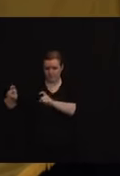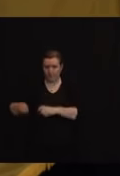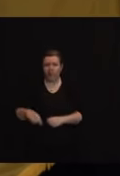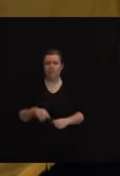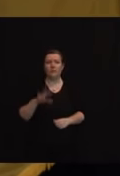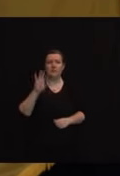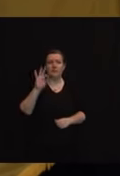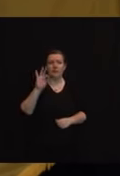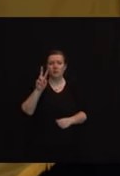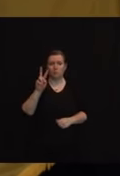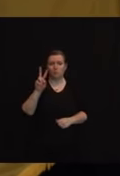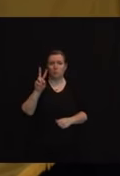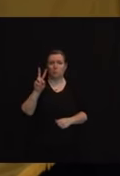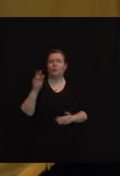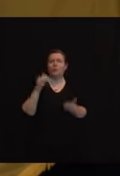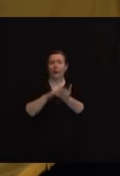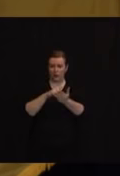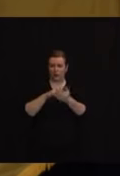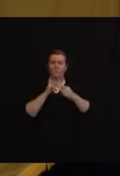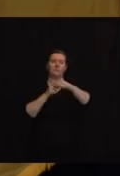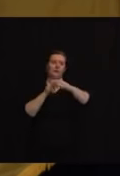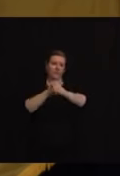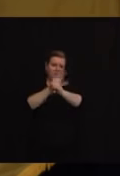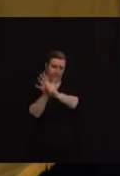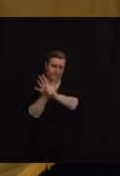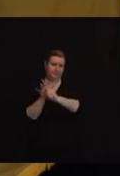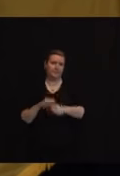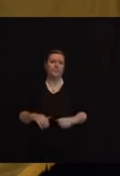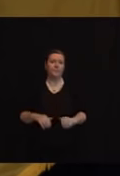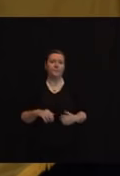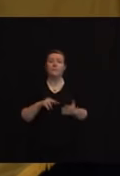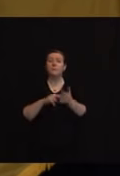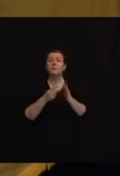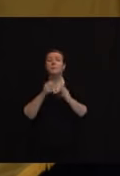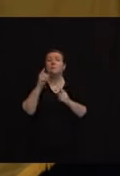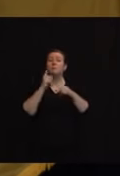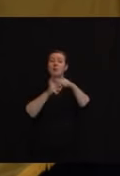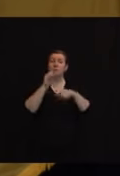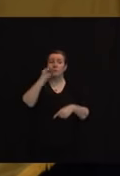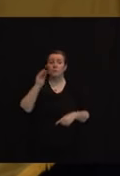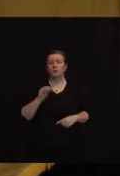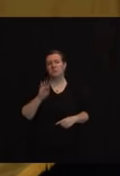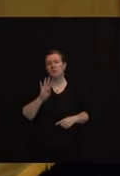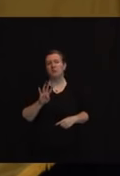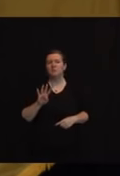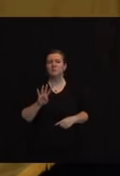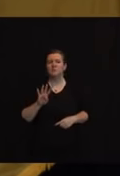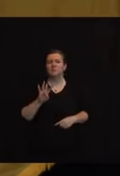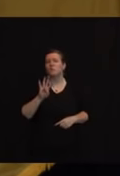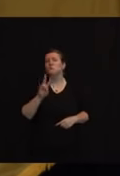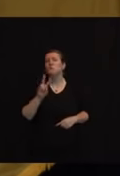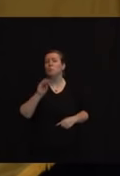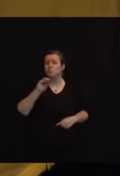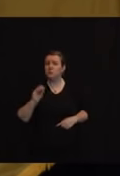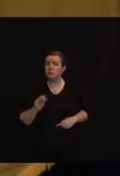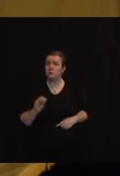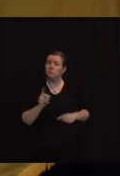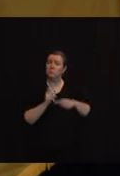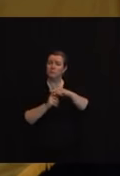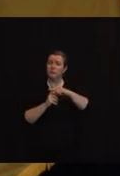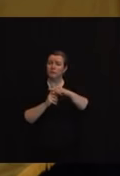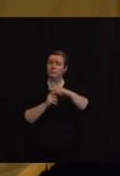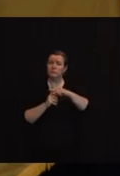92,975 have tested positive, for a positivity rate of 41.83%. So that